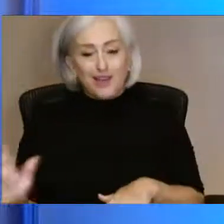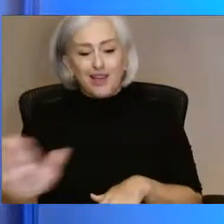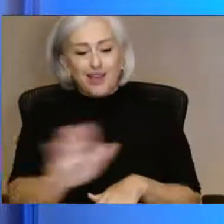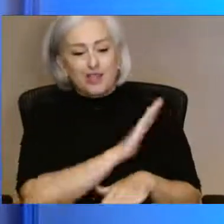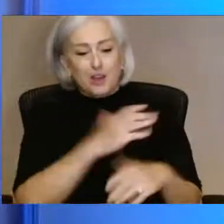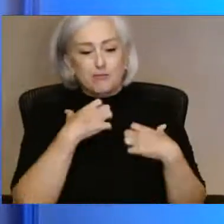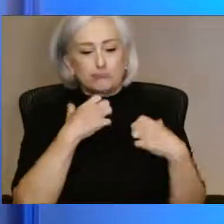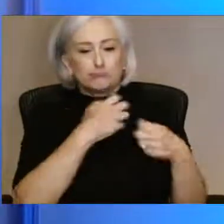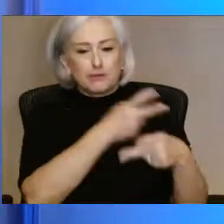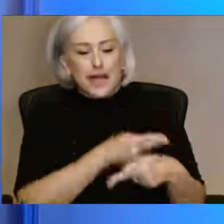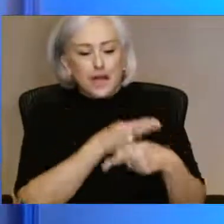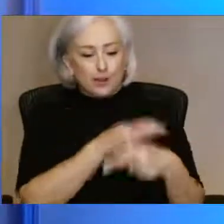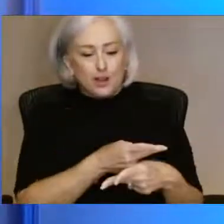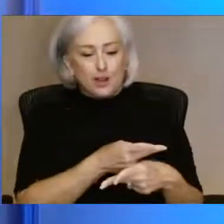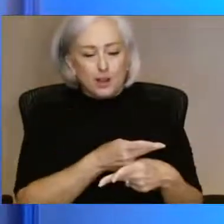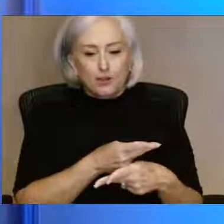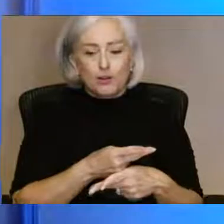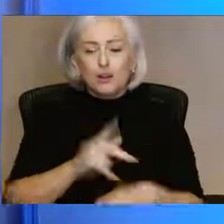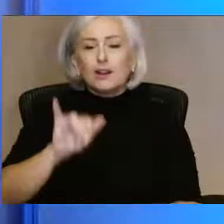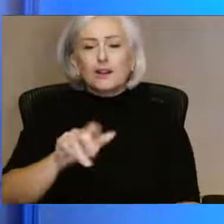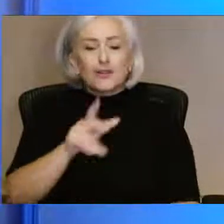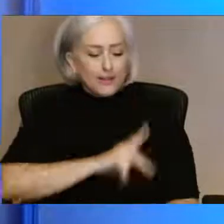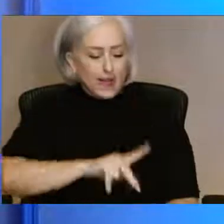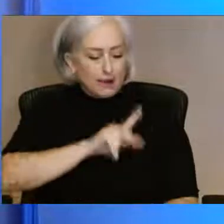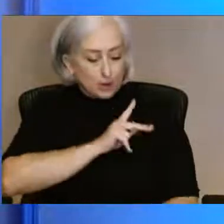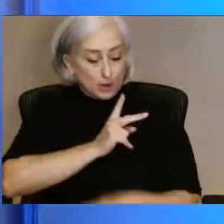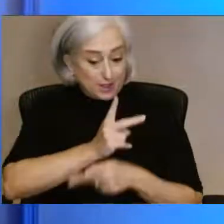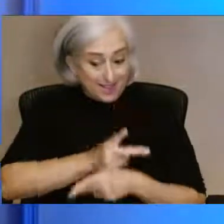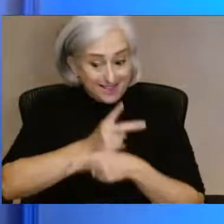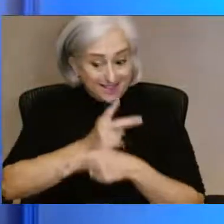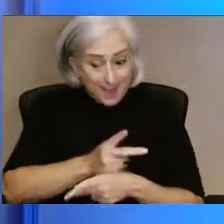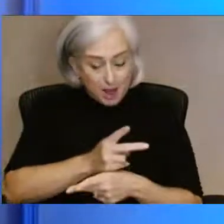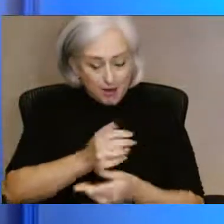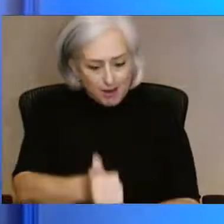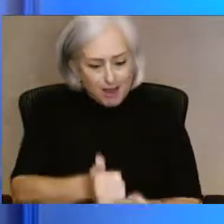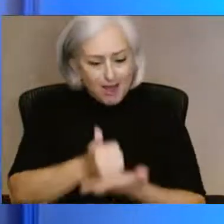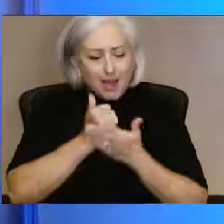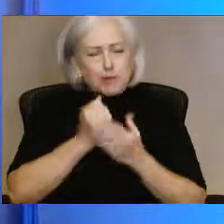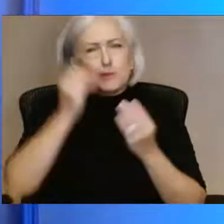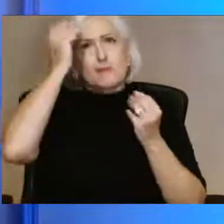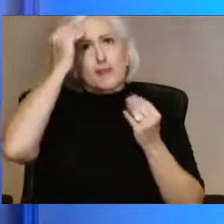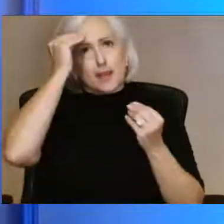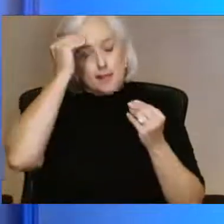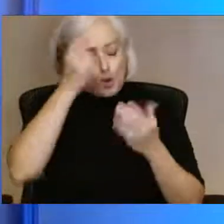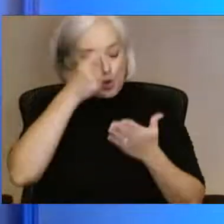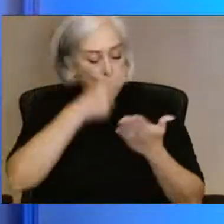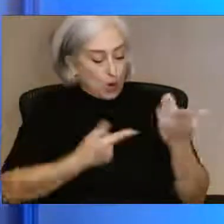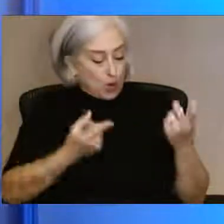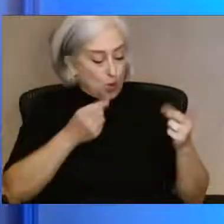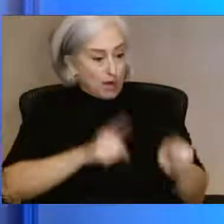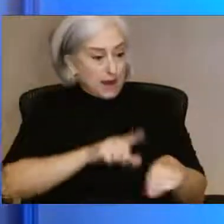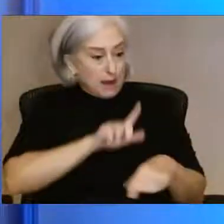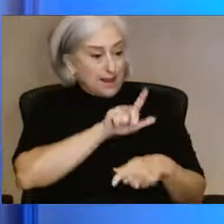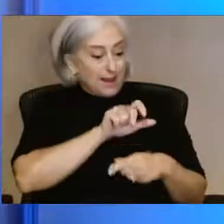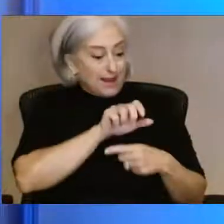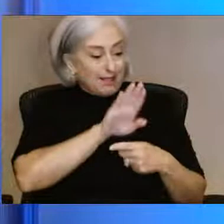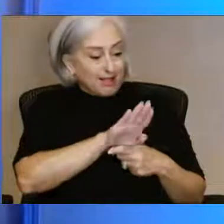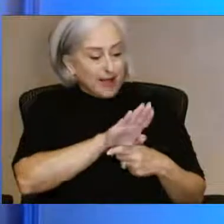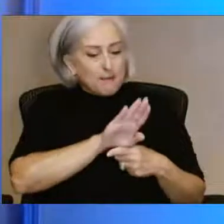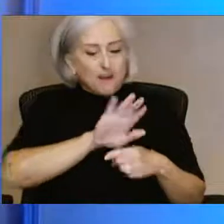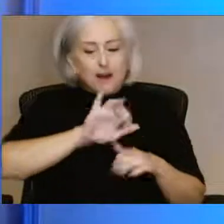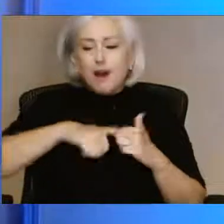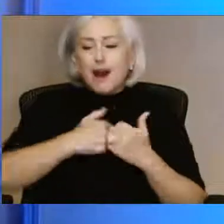connection that helped me think about the research that we do in the lab, how it could have this, you know, many years from now have an impact on